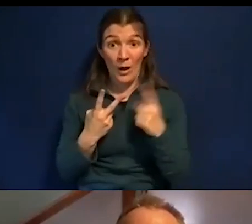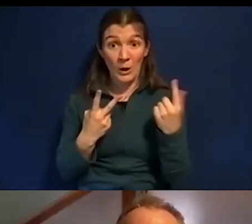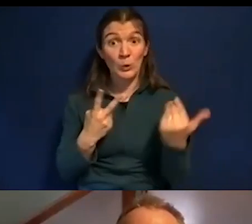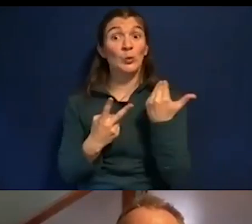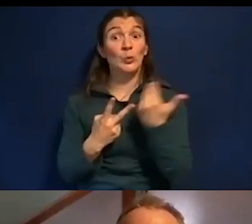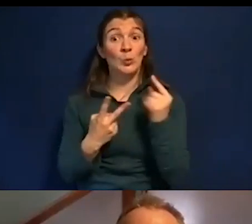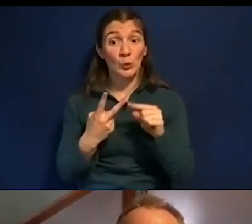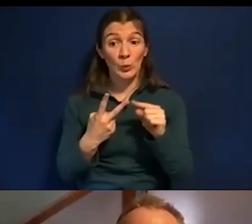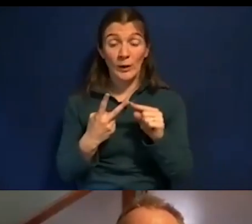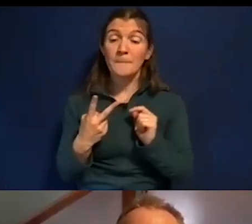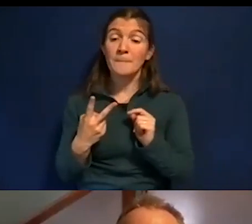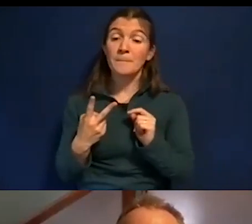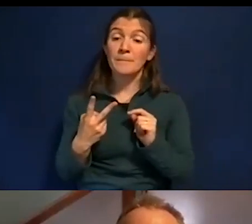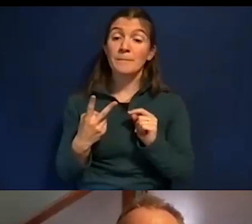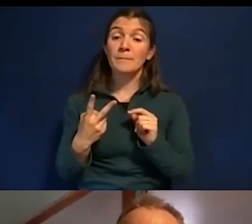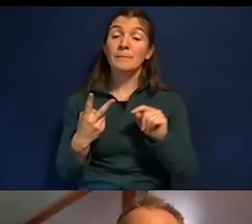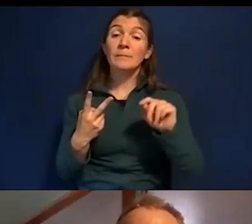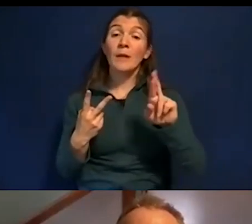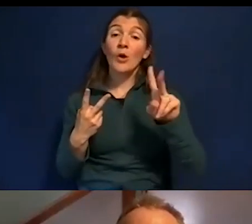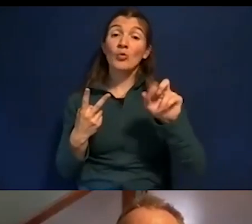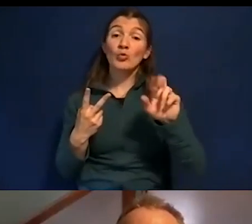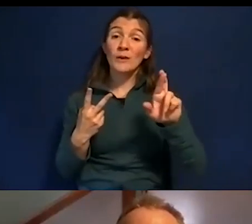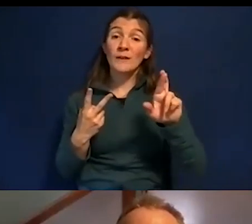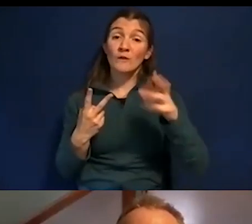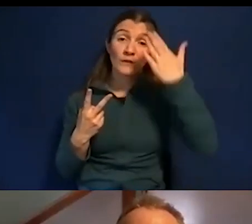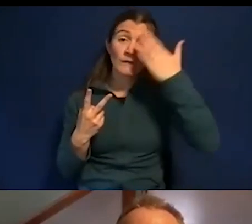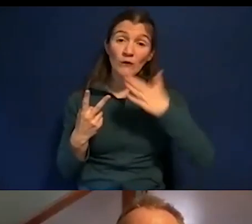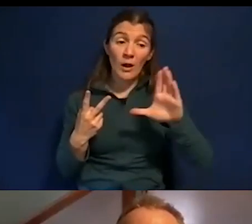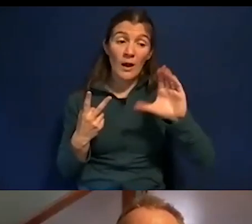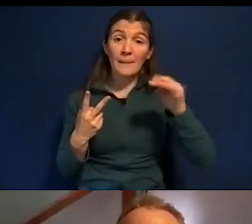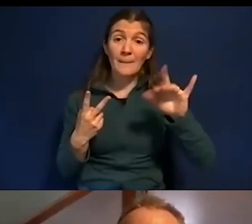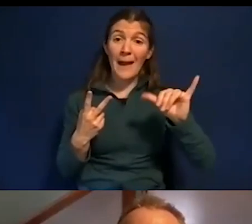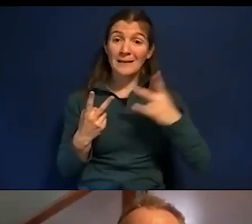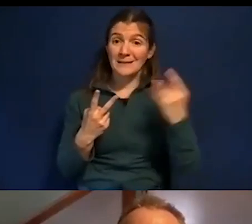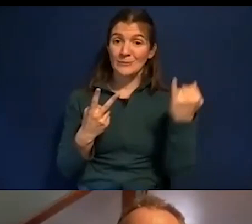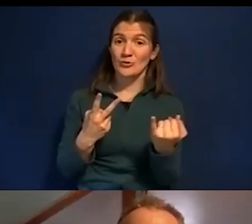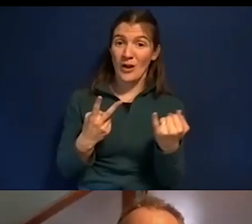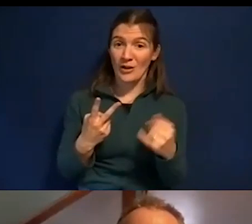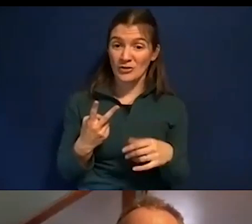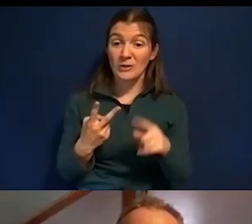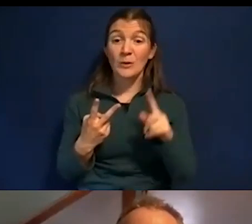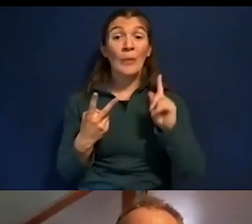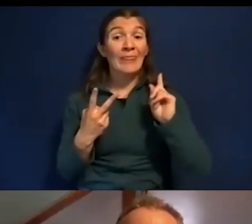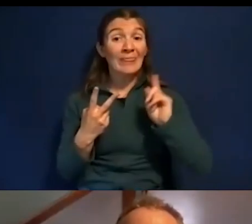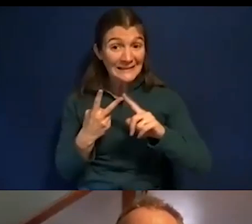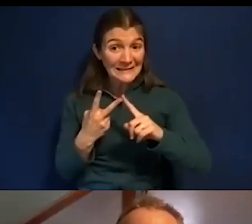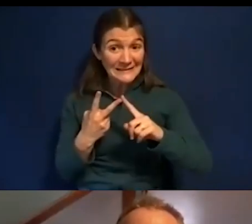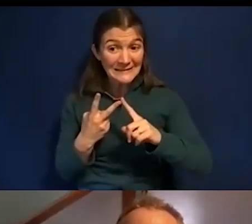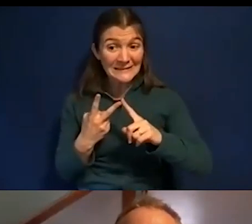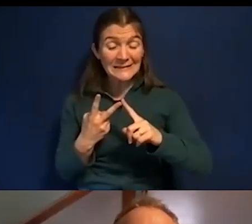the riverfront capacity project. And